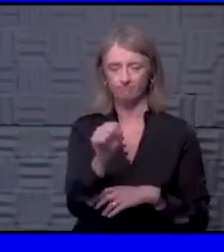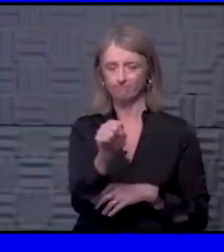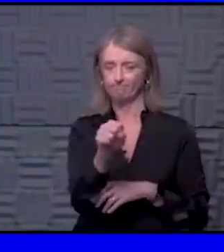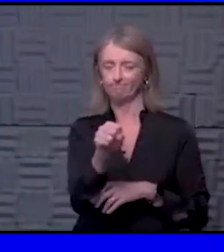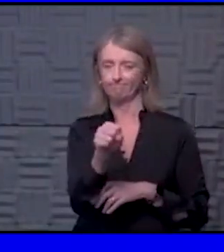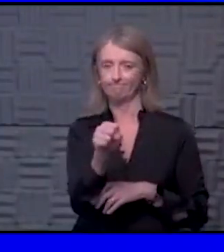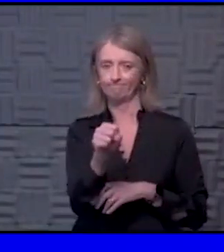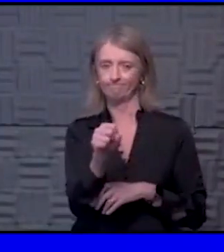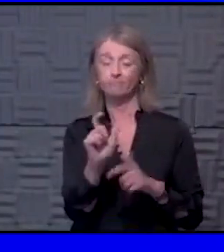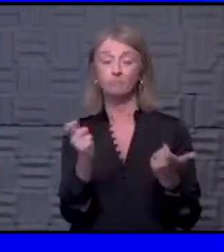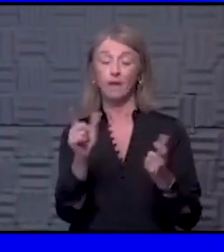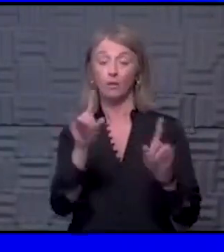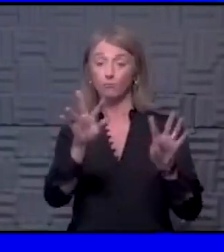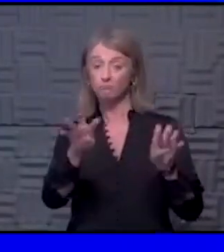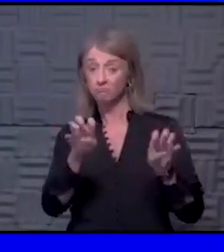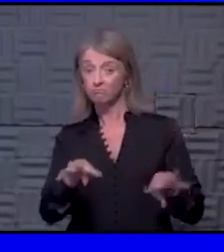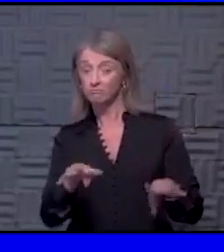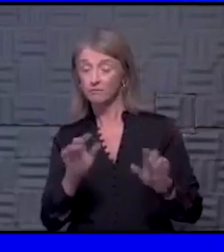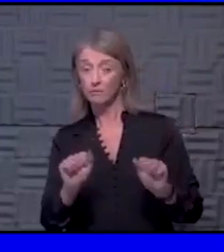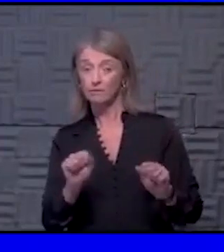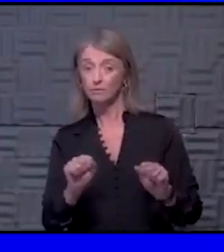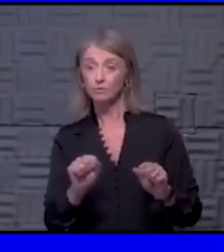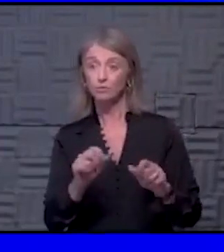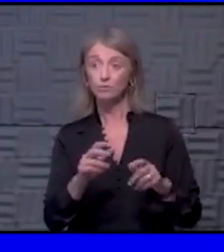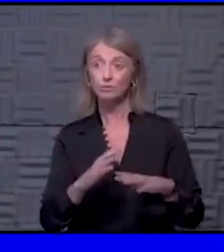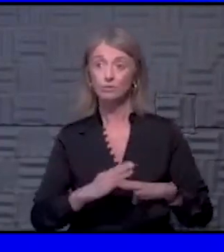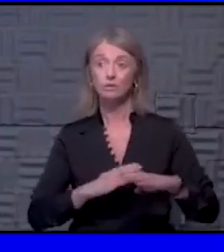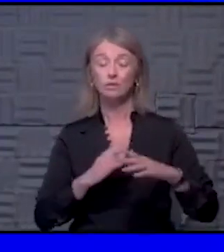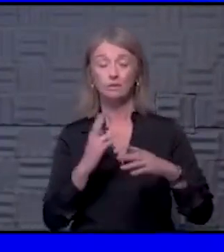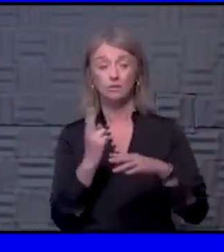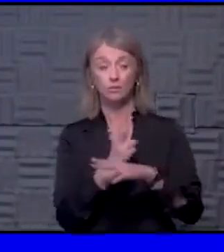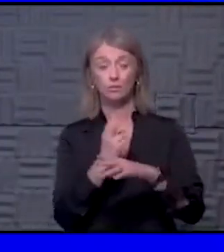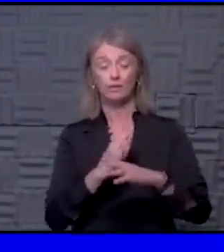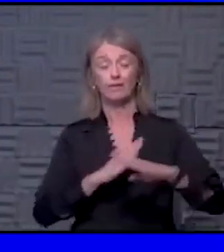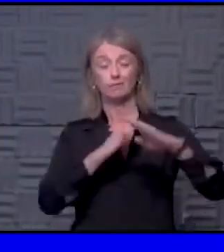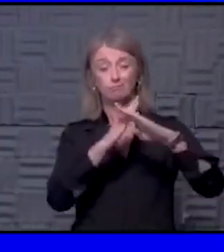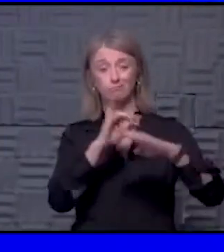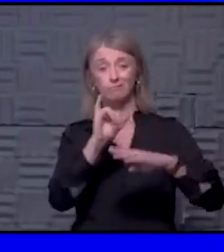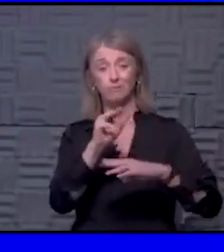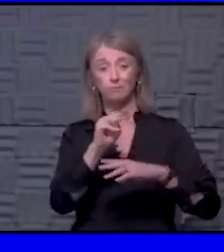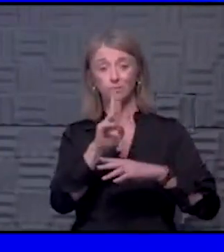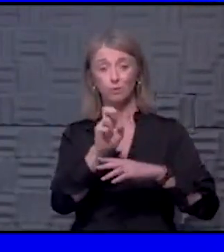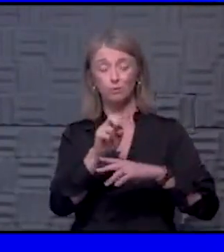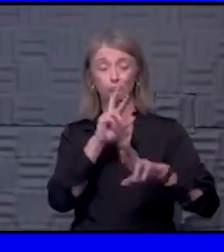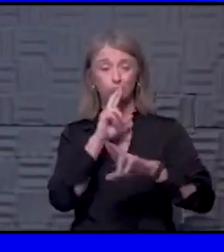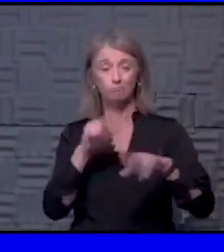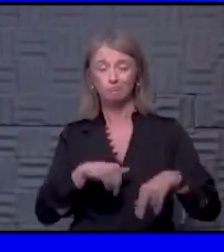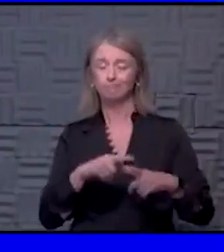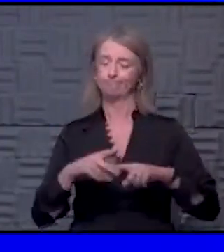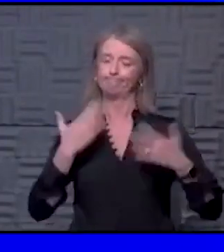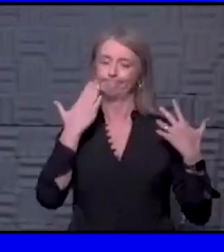yes. The big question is, will you be able to mount that immune response? So we just don't know. That's why,